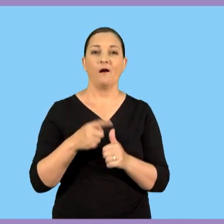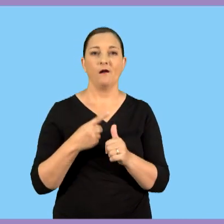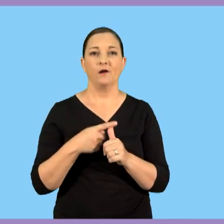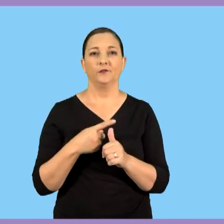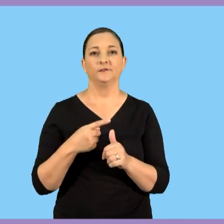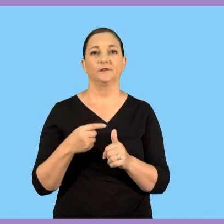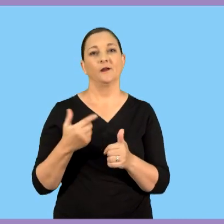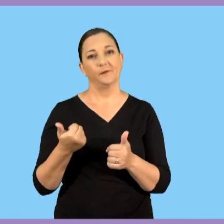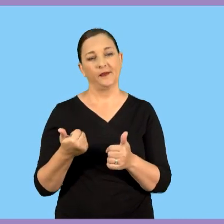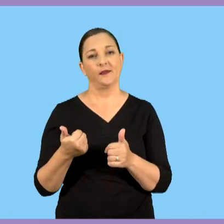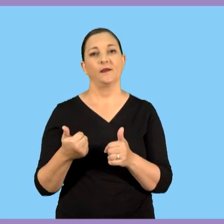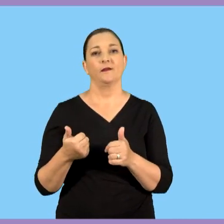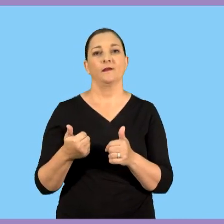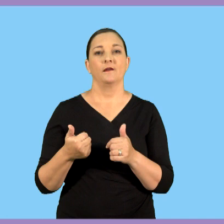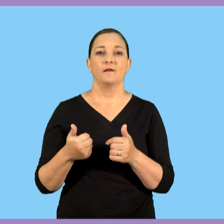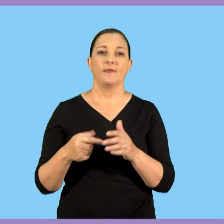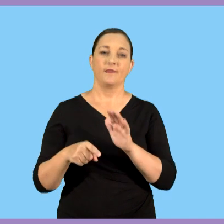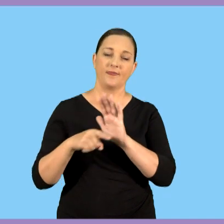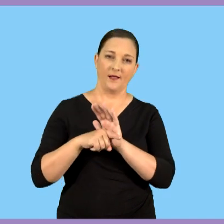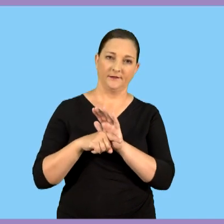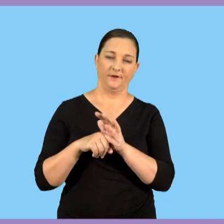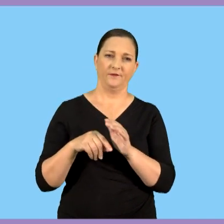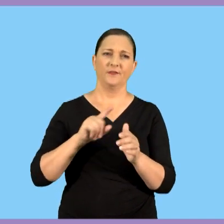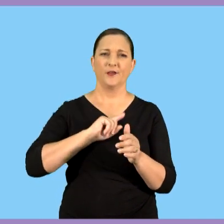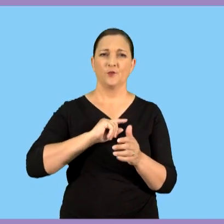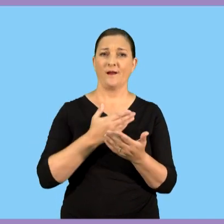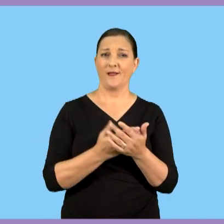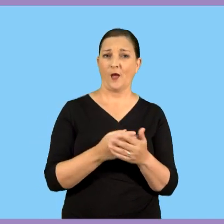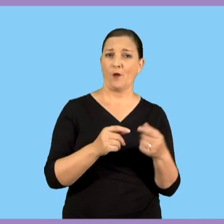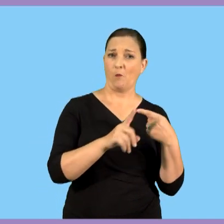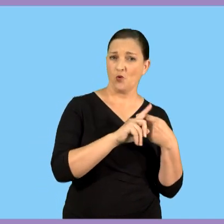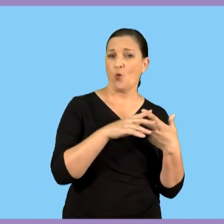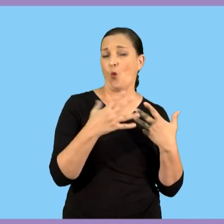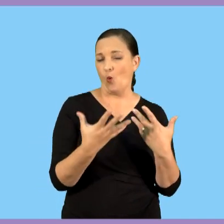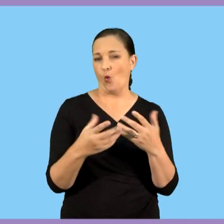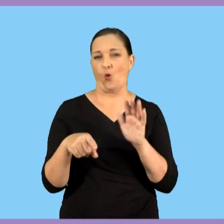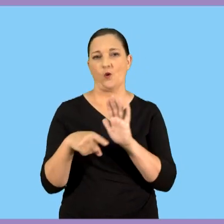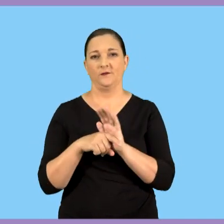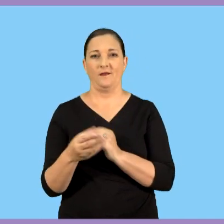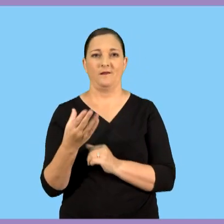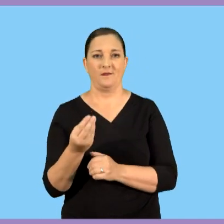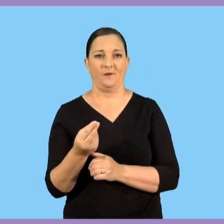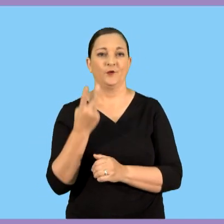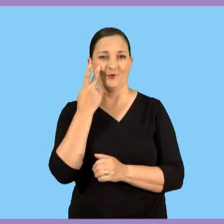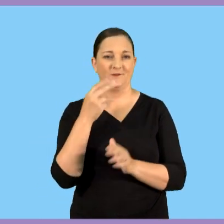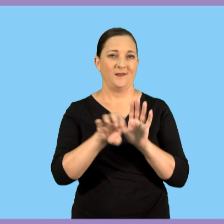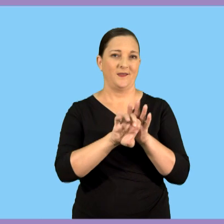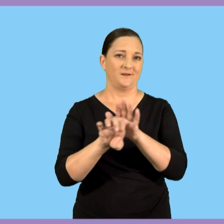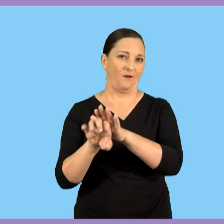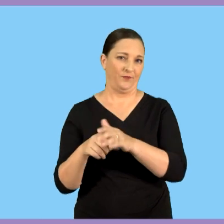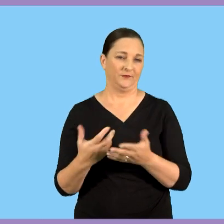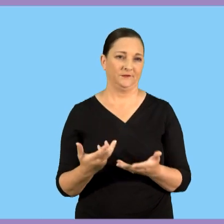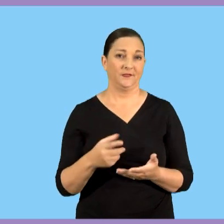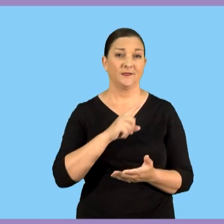So cube numbers can either be positive or negative, as we can see from our examples. We are multiplying